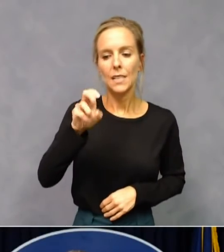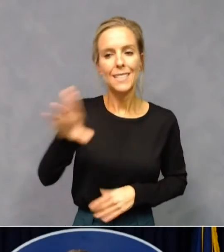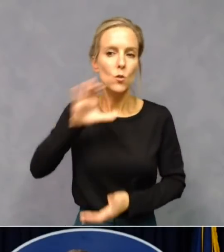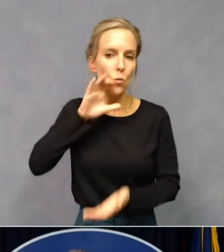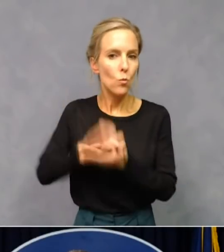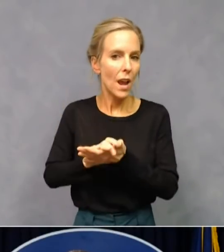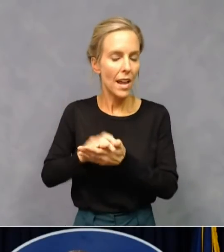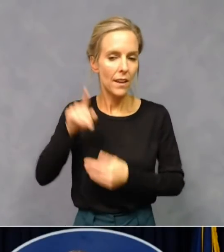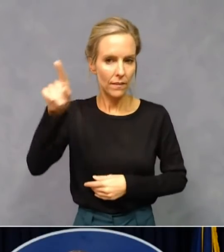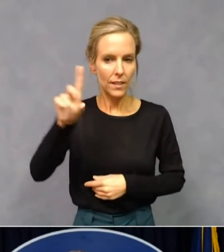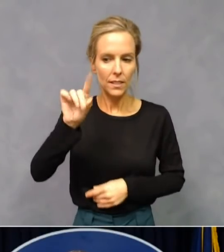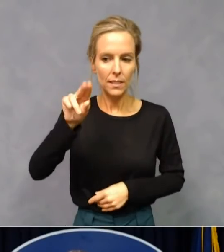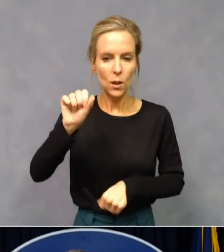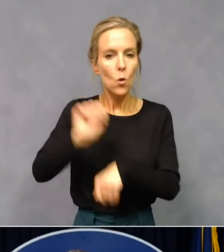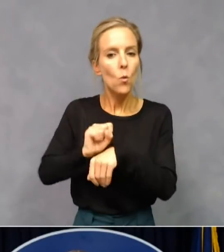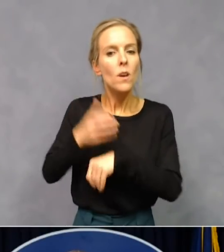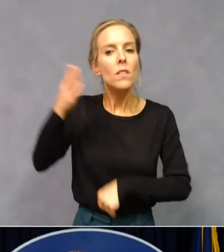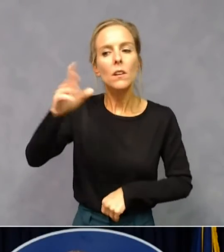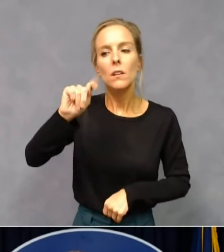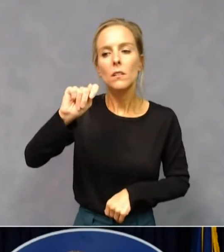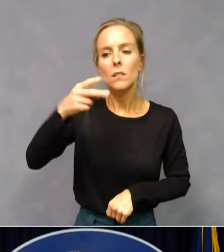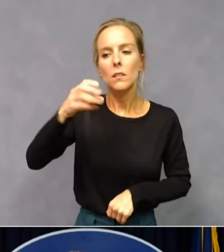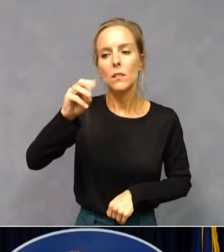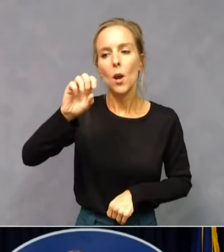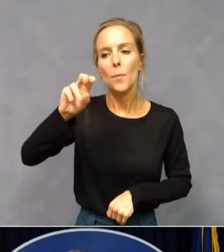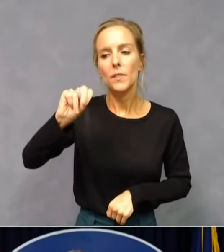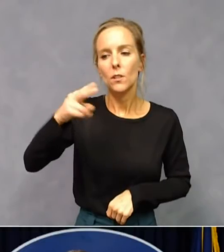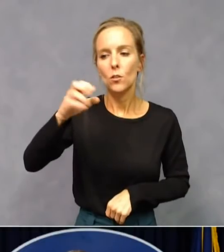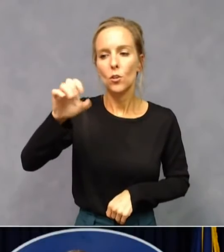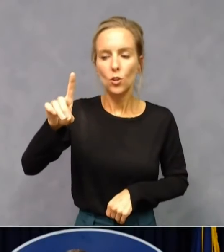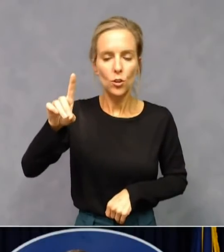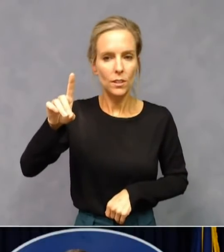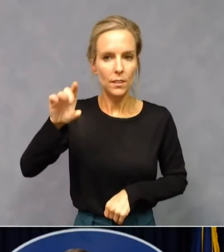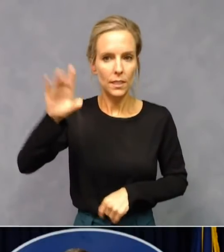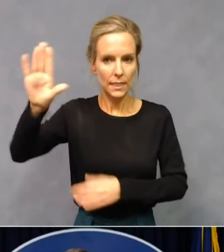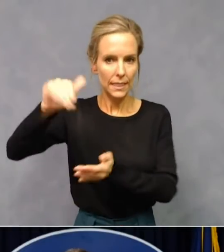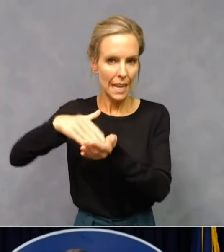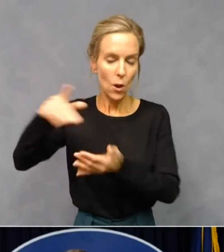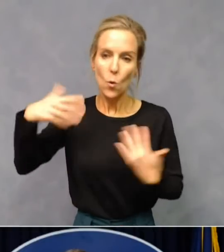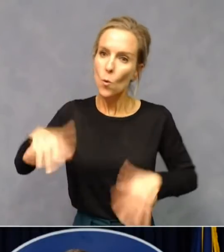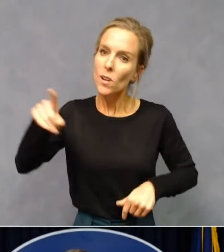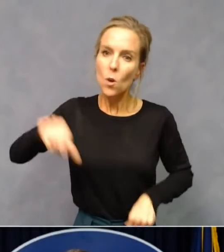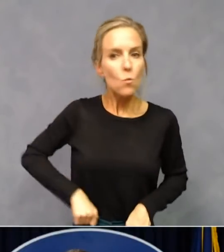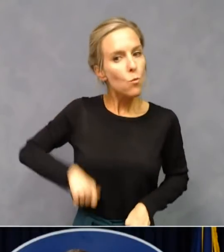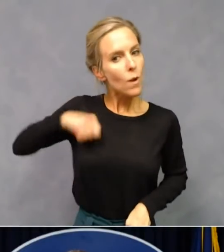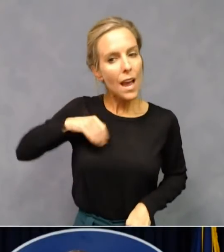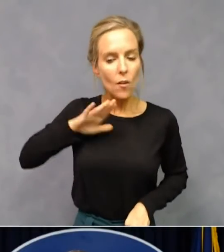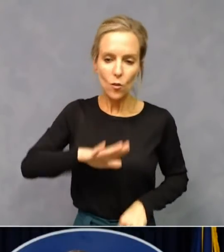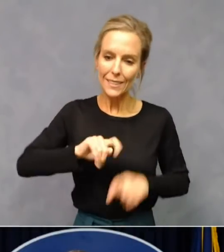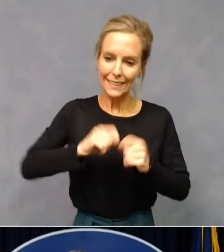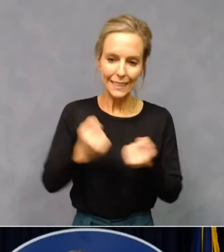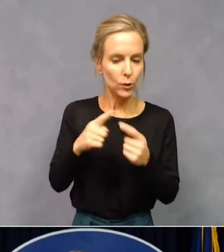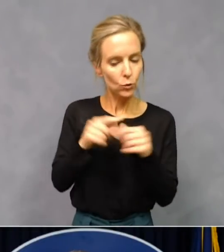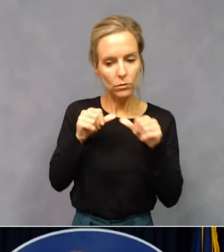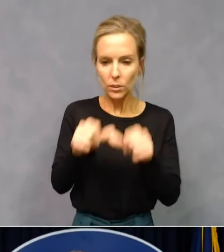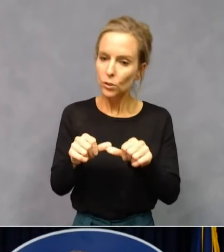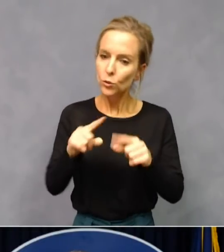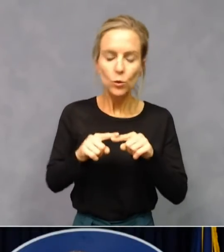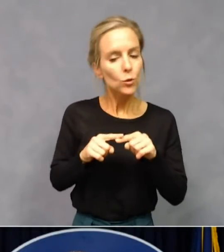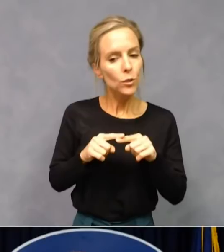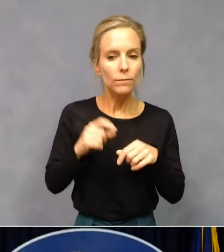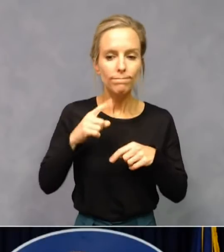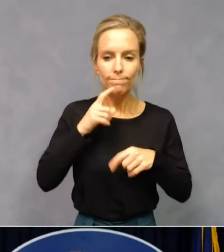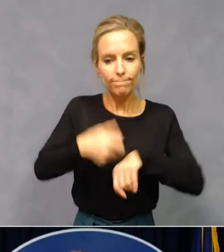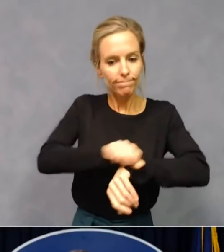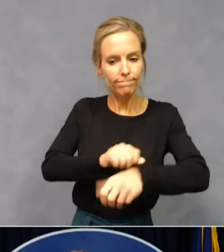Hood Veterans Center, told us how proud he was of her and her team for continually stepping up during this